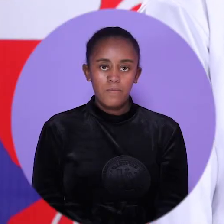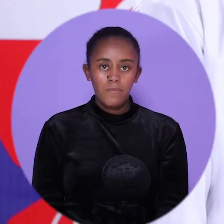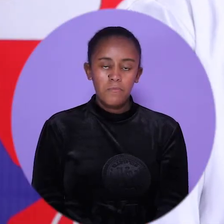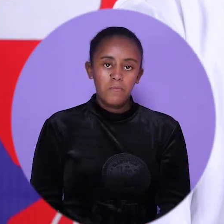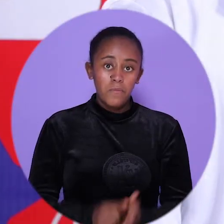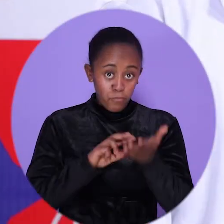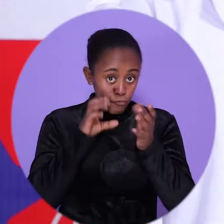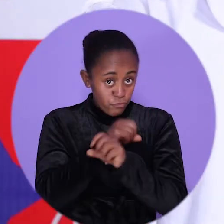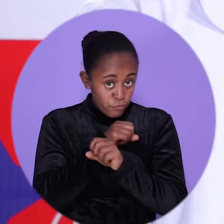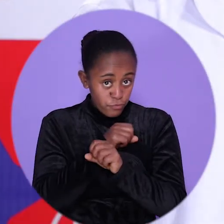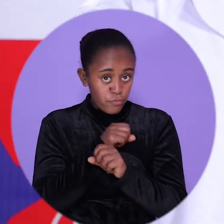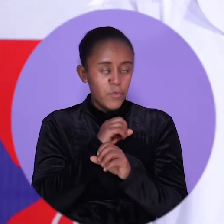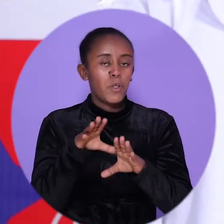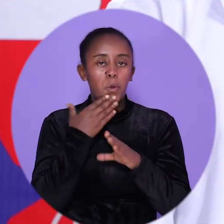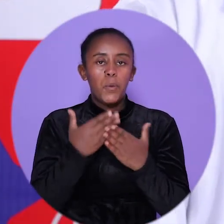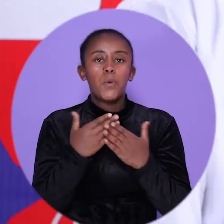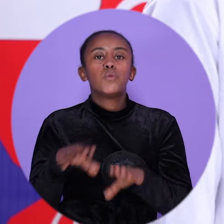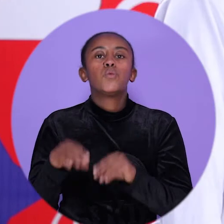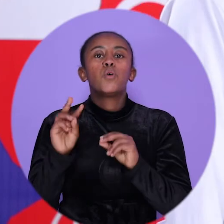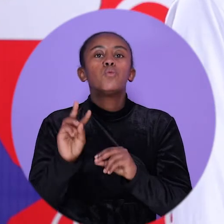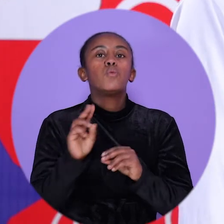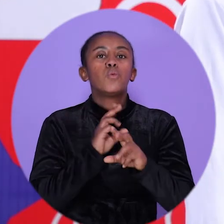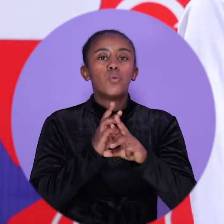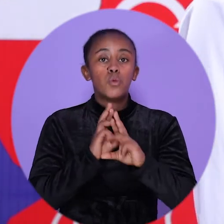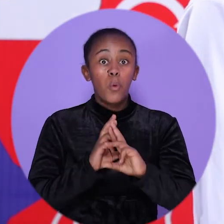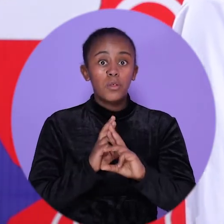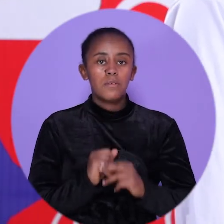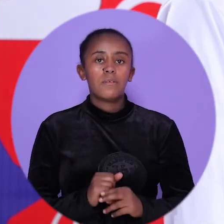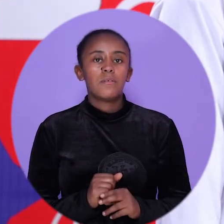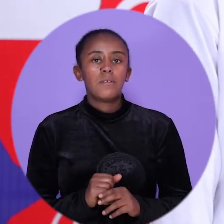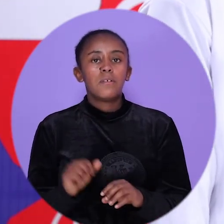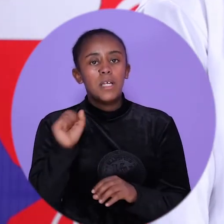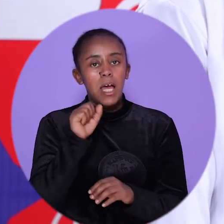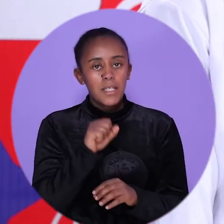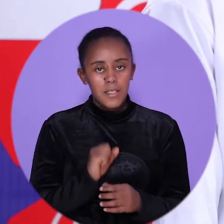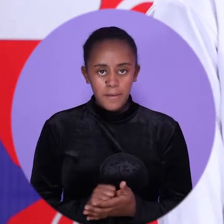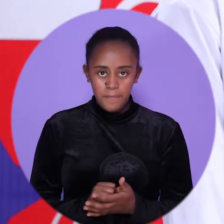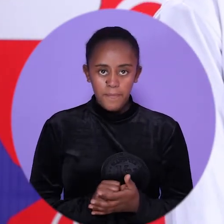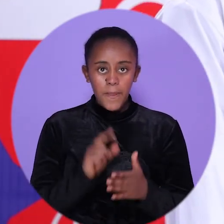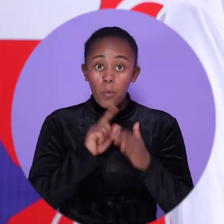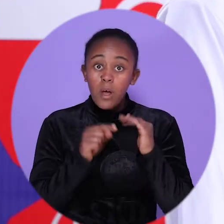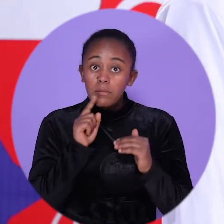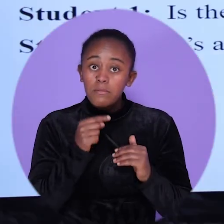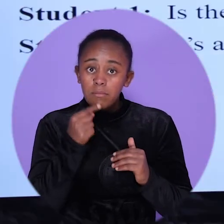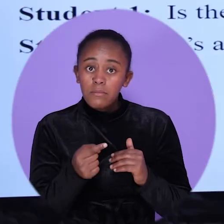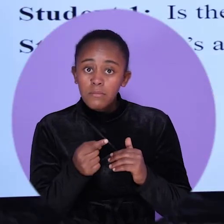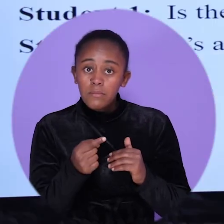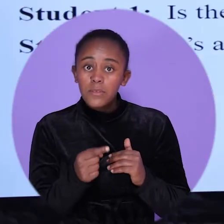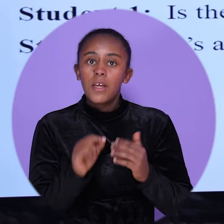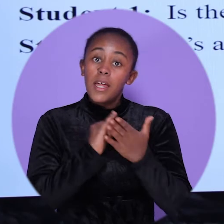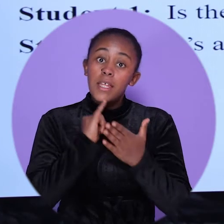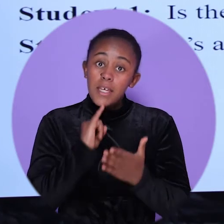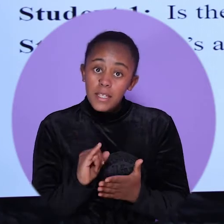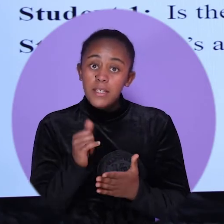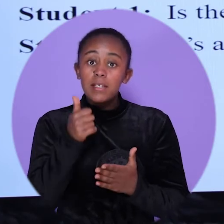Thank you. Student 2, it gives the response. Is that not student? Yes. What he say? It is